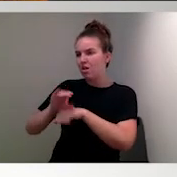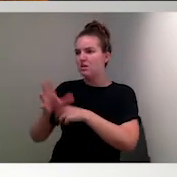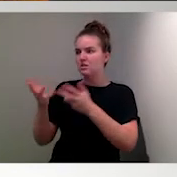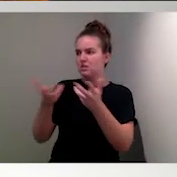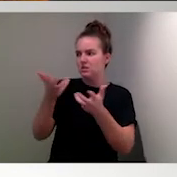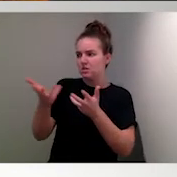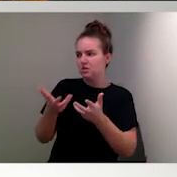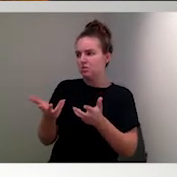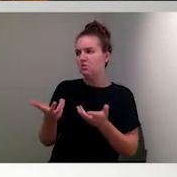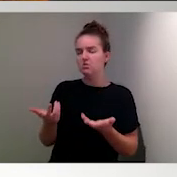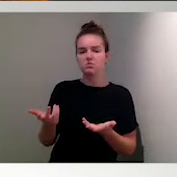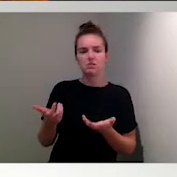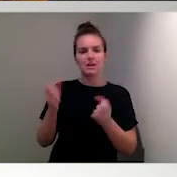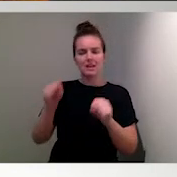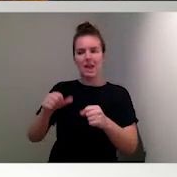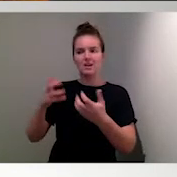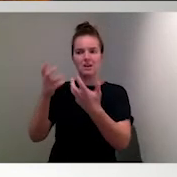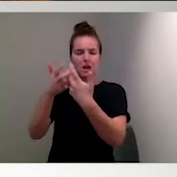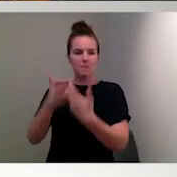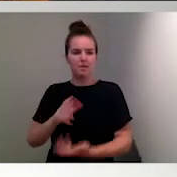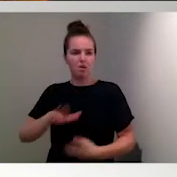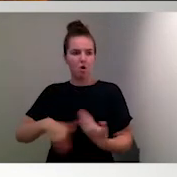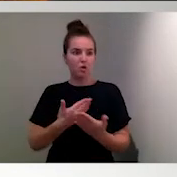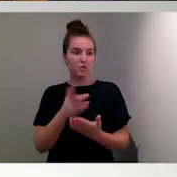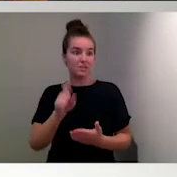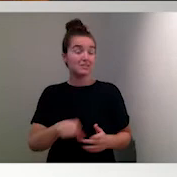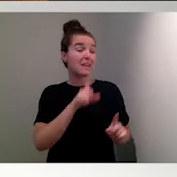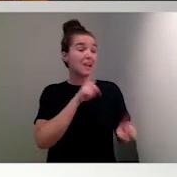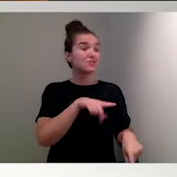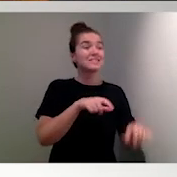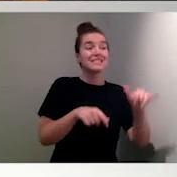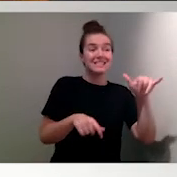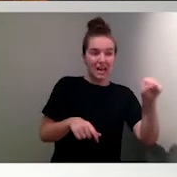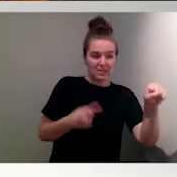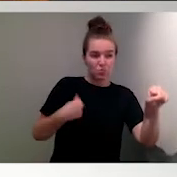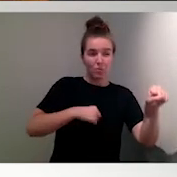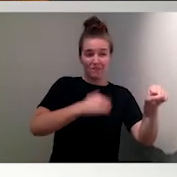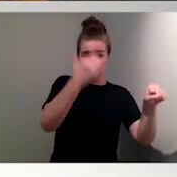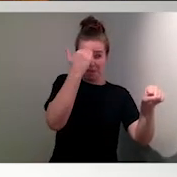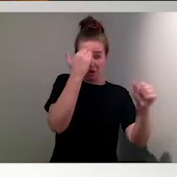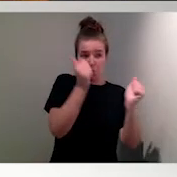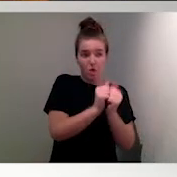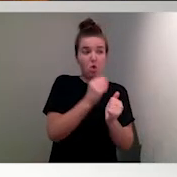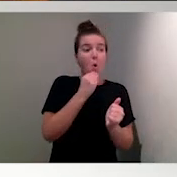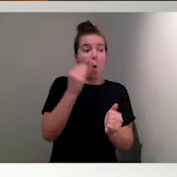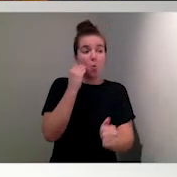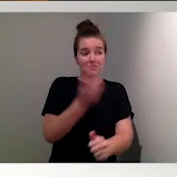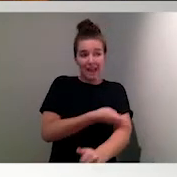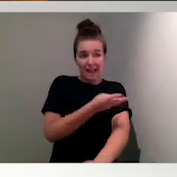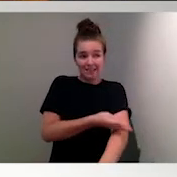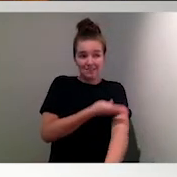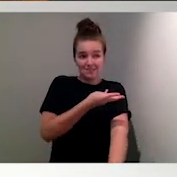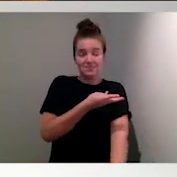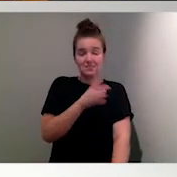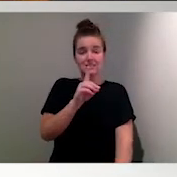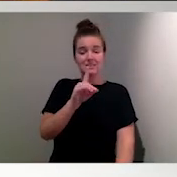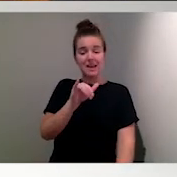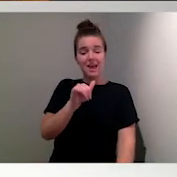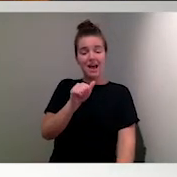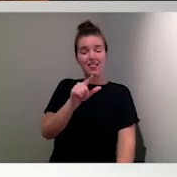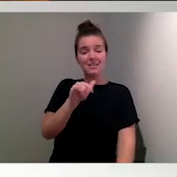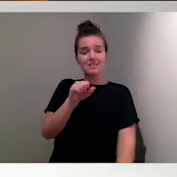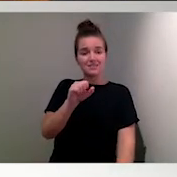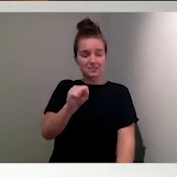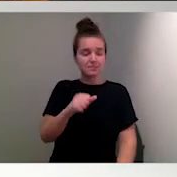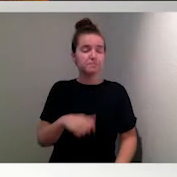way. But the answer is yes, we're familiar with it. We're familiar with home dialysis. It's just a matter of making sure that as we set